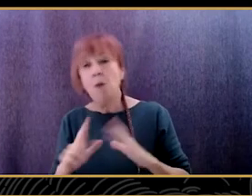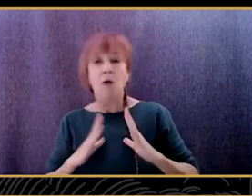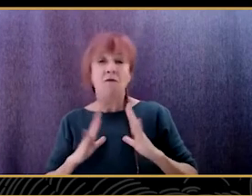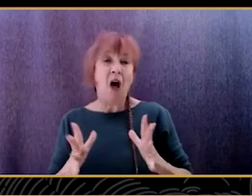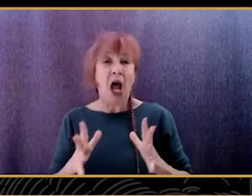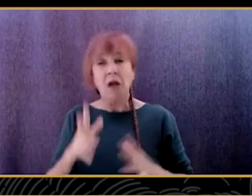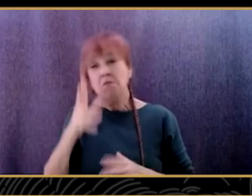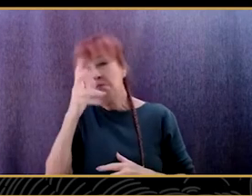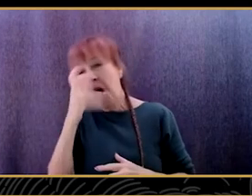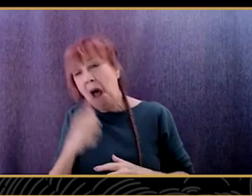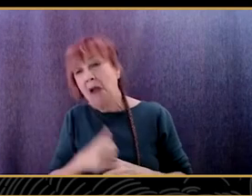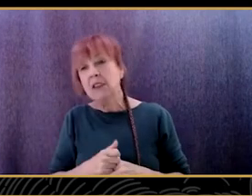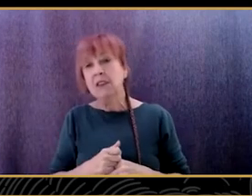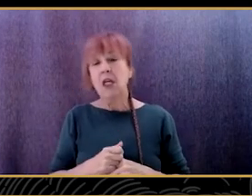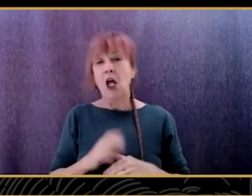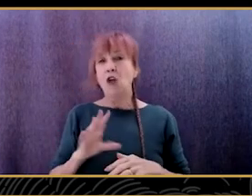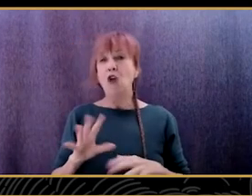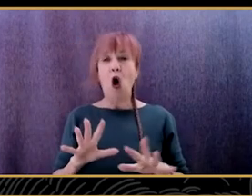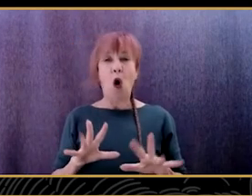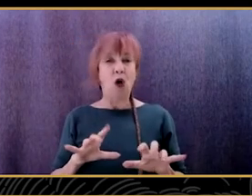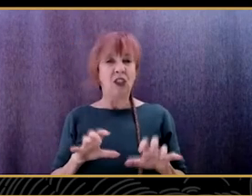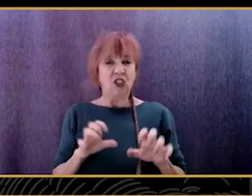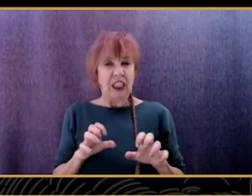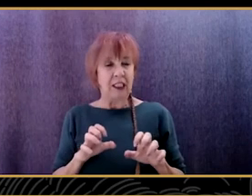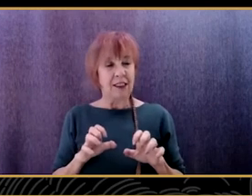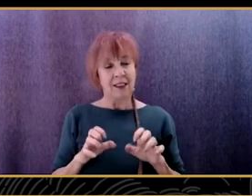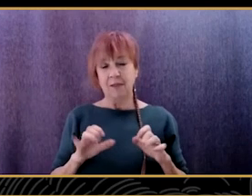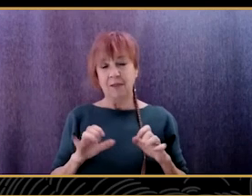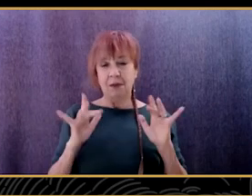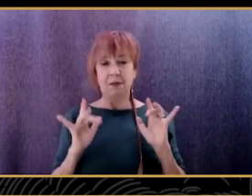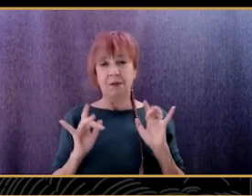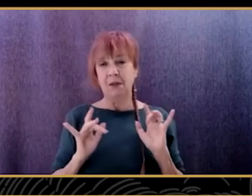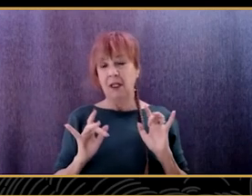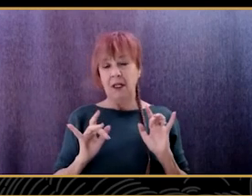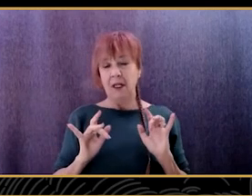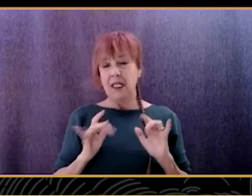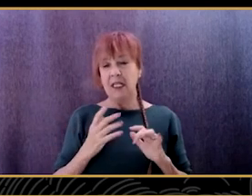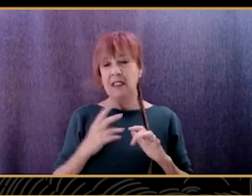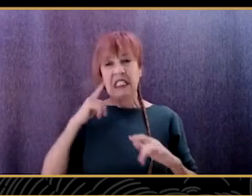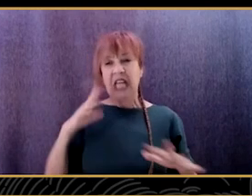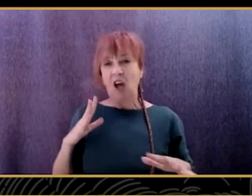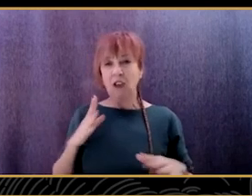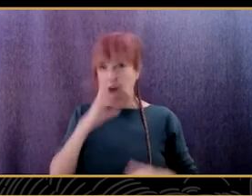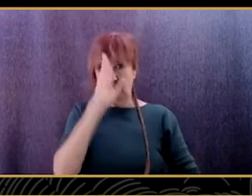no consonants or muted hiss would summon me. My daddy